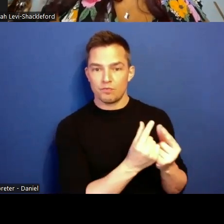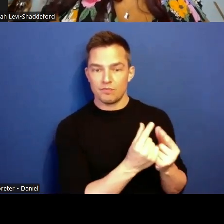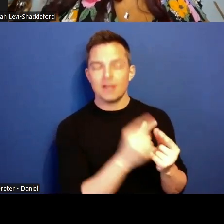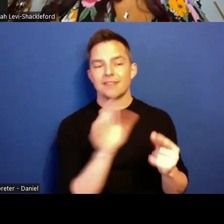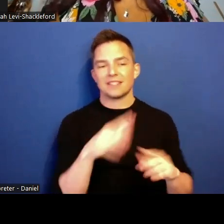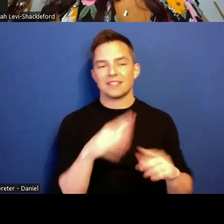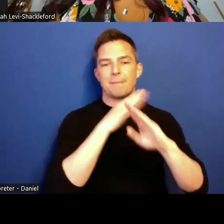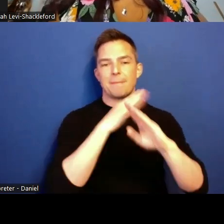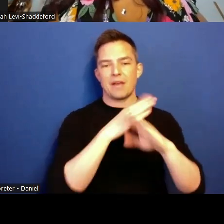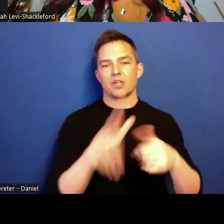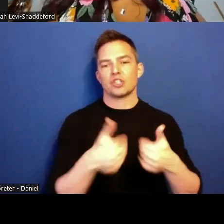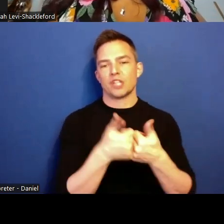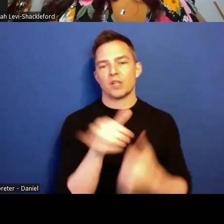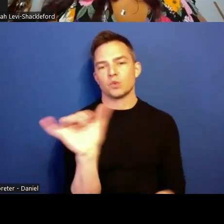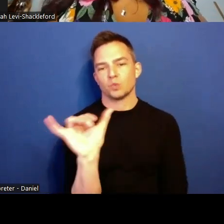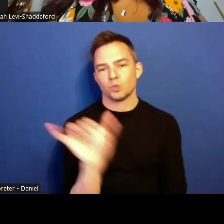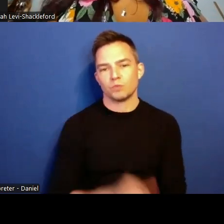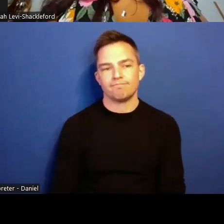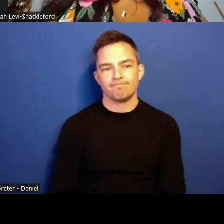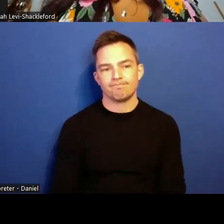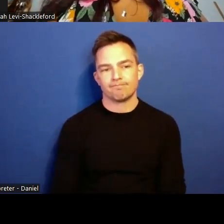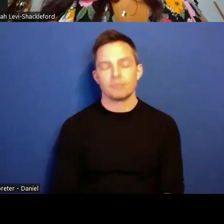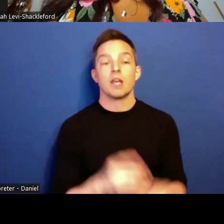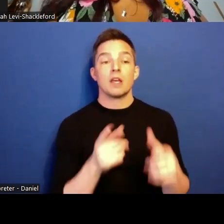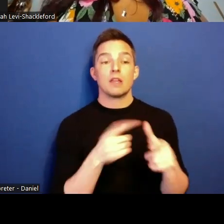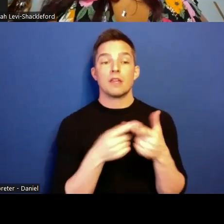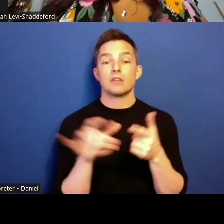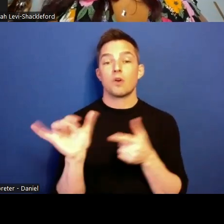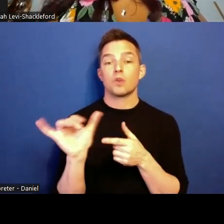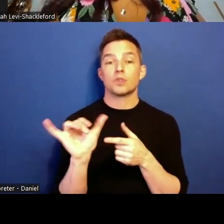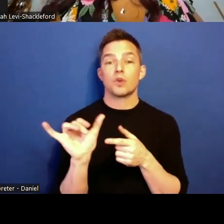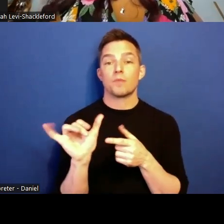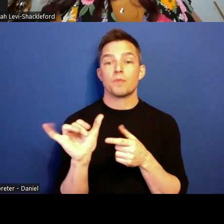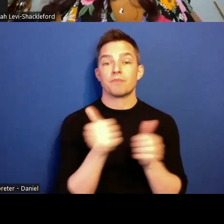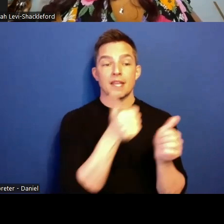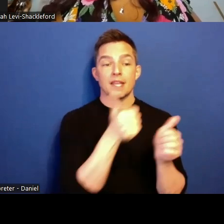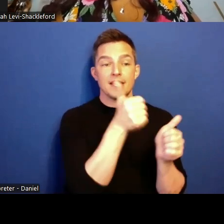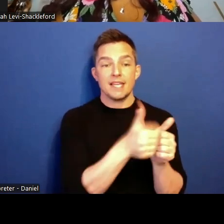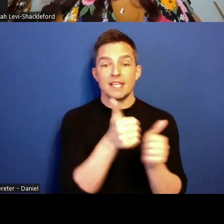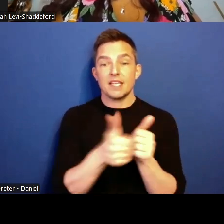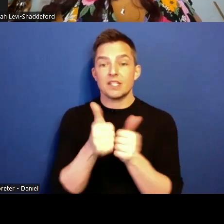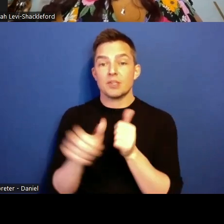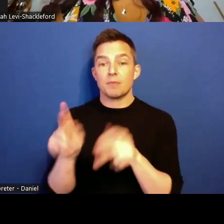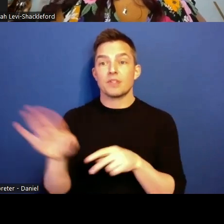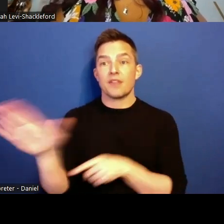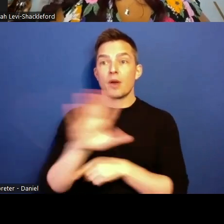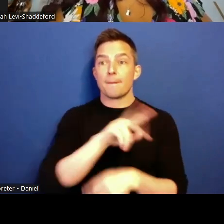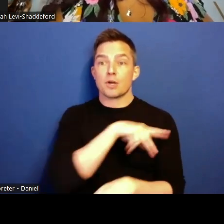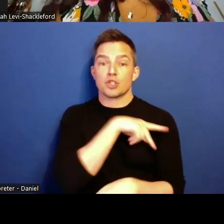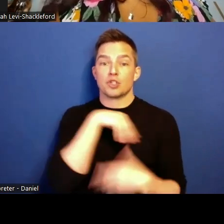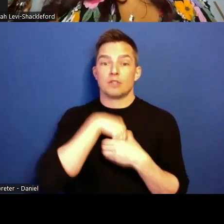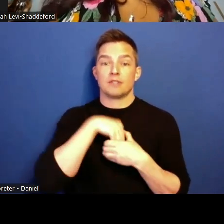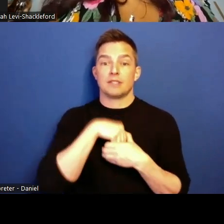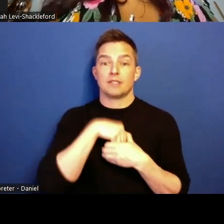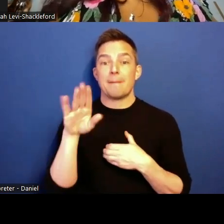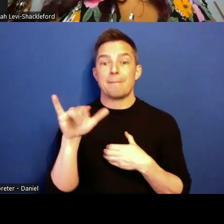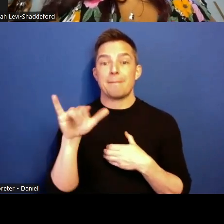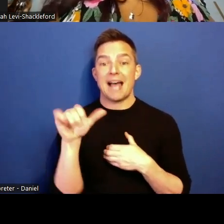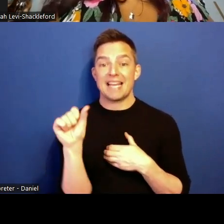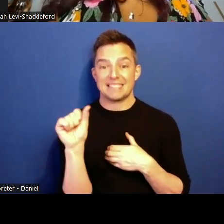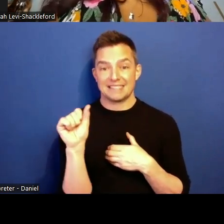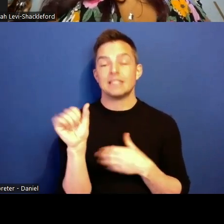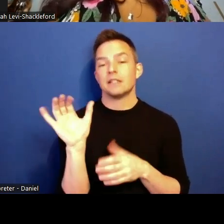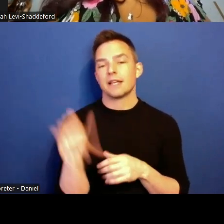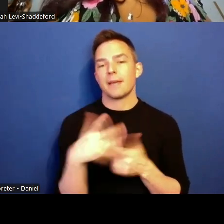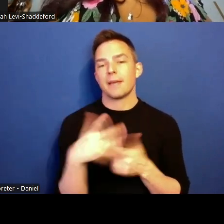and a challenge. Then we also have each person's personal bias, right? That can often be